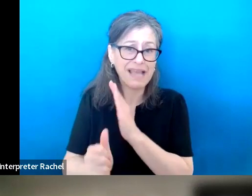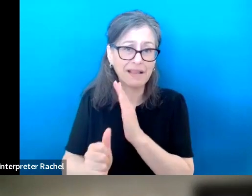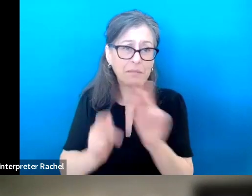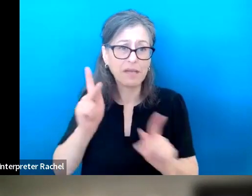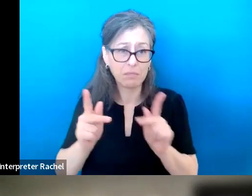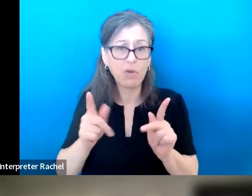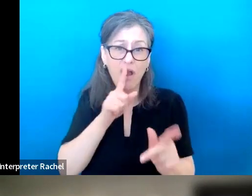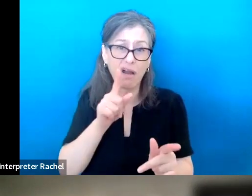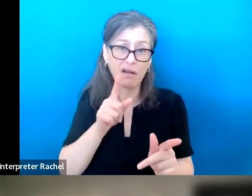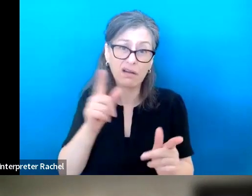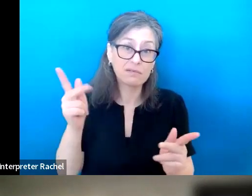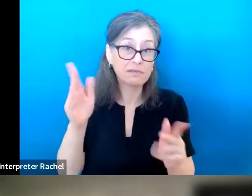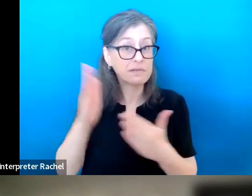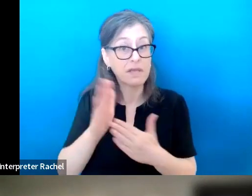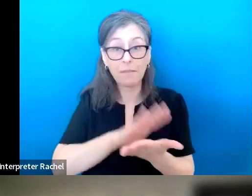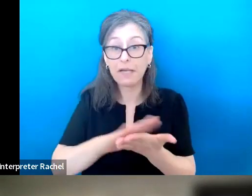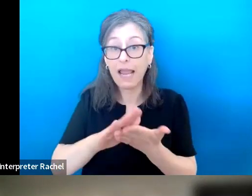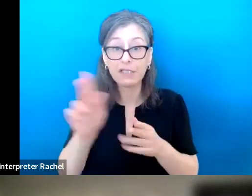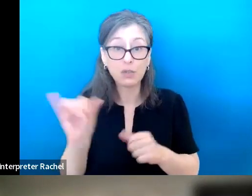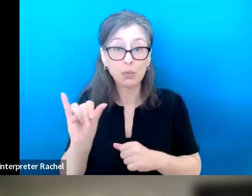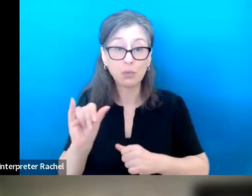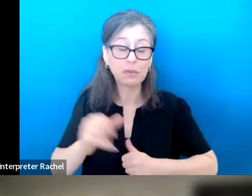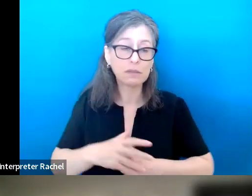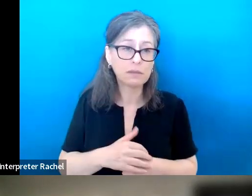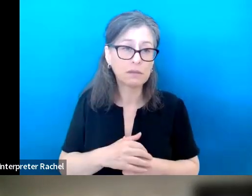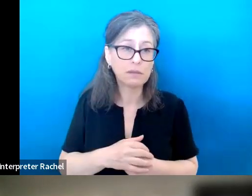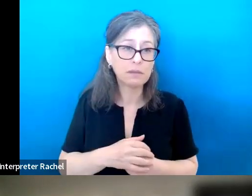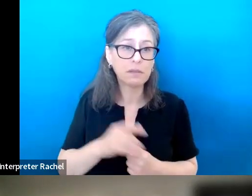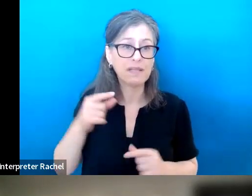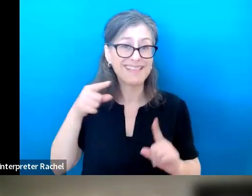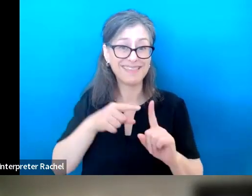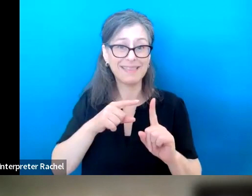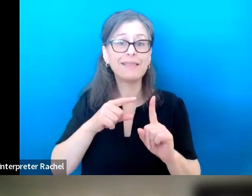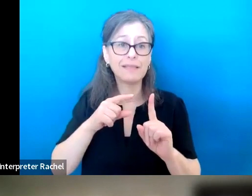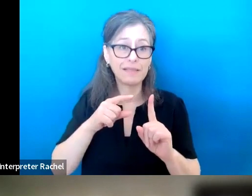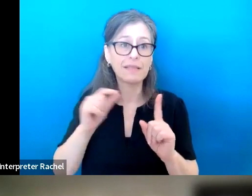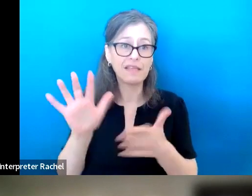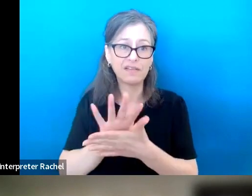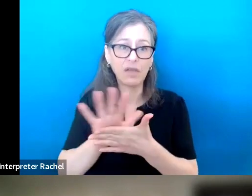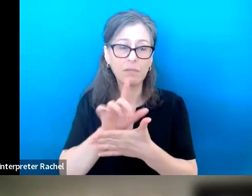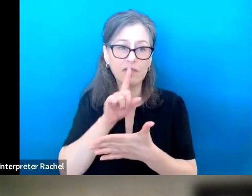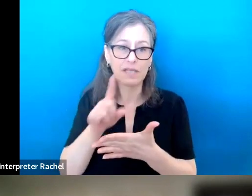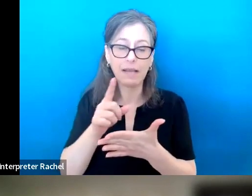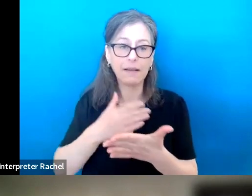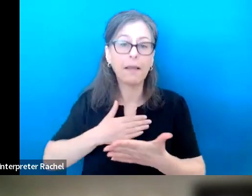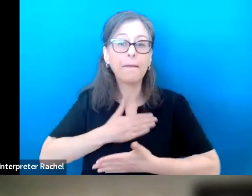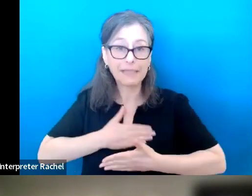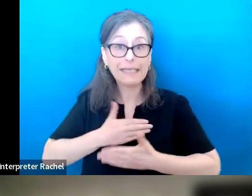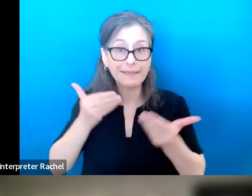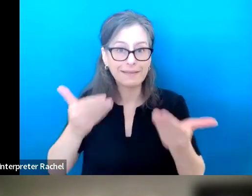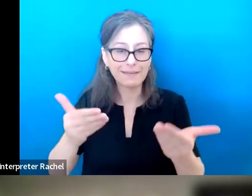people, really. And with the case of this film, it is very much please meet your heroes.